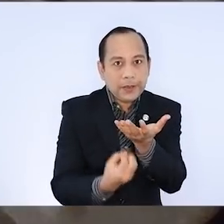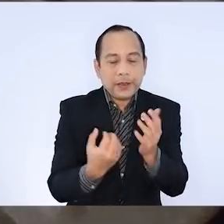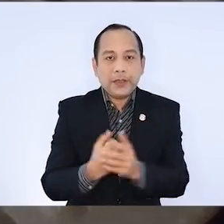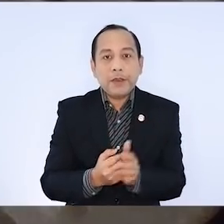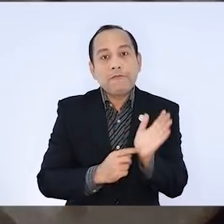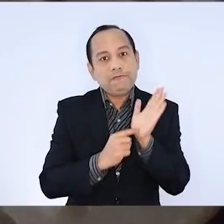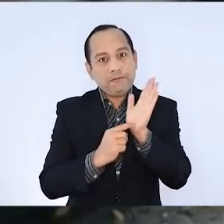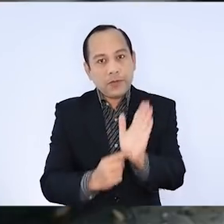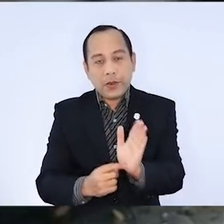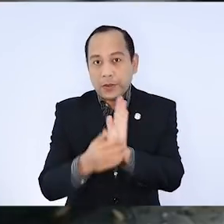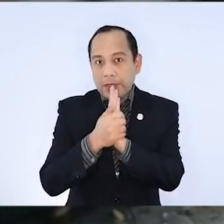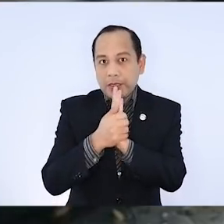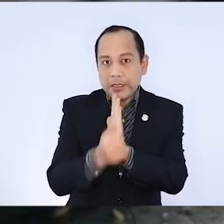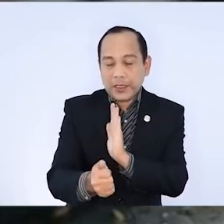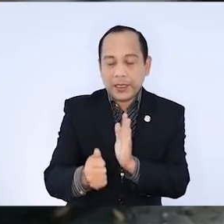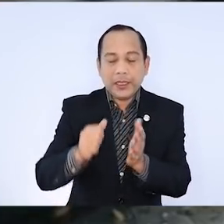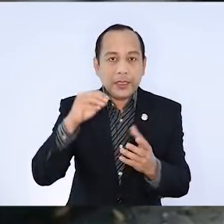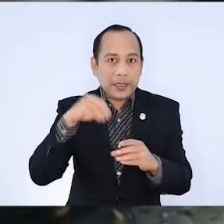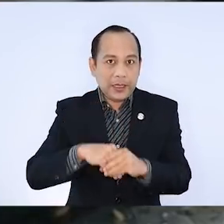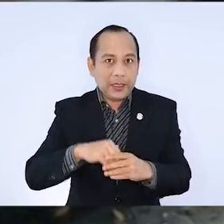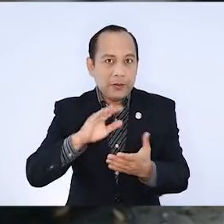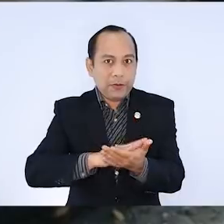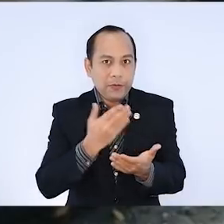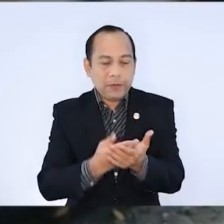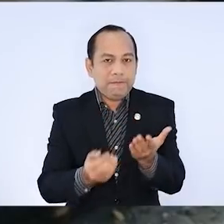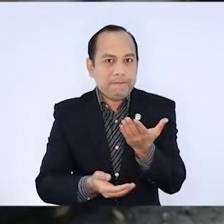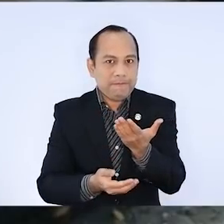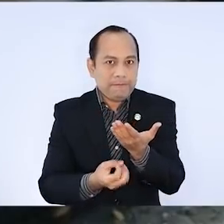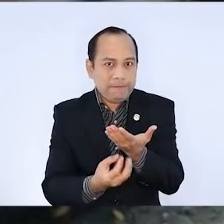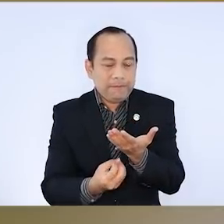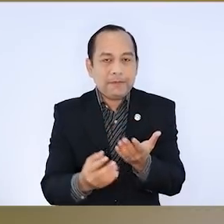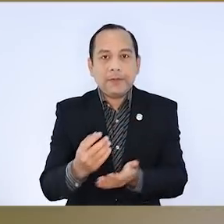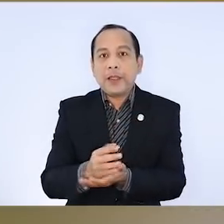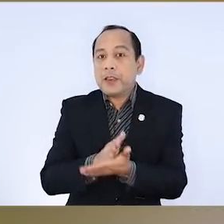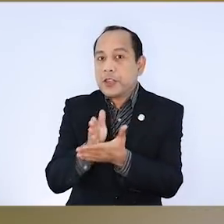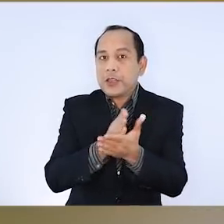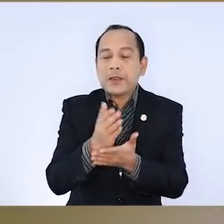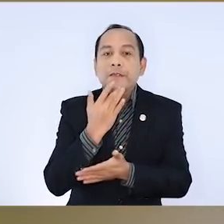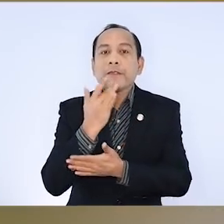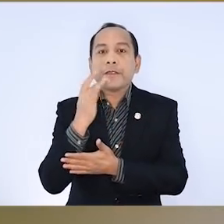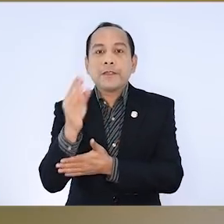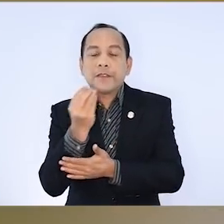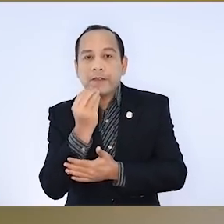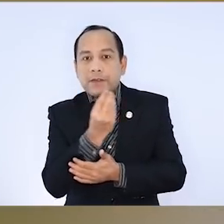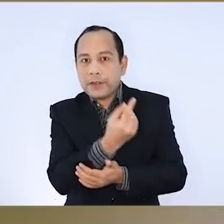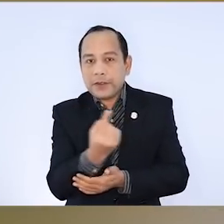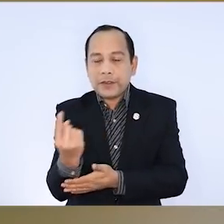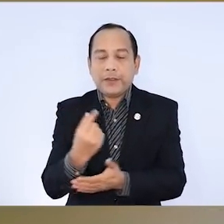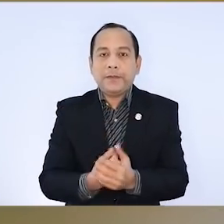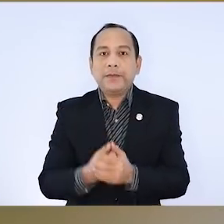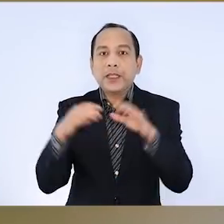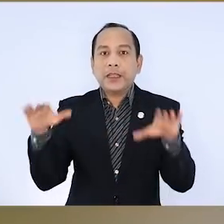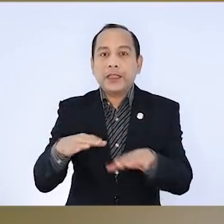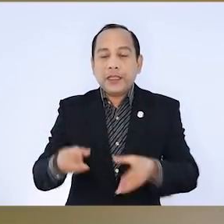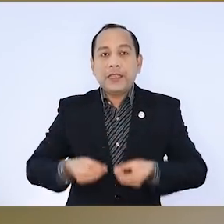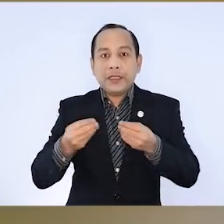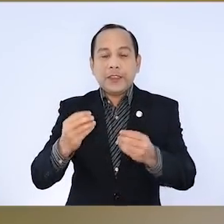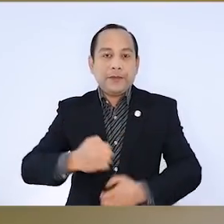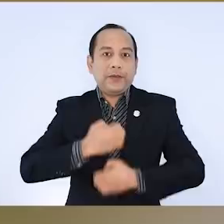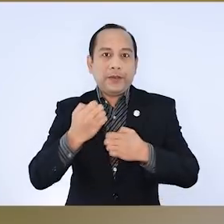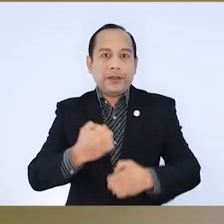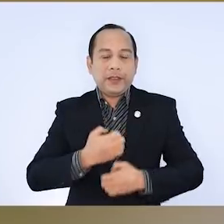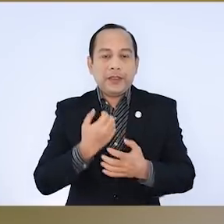they've showcased their talent in cooking and shared their delicious recipes to one another. The activity brought joy to